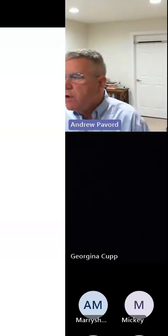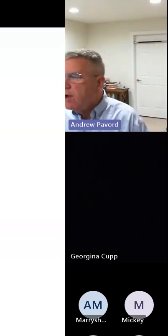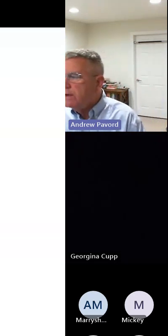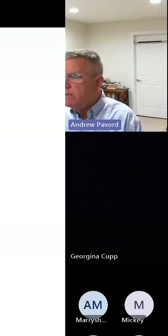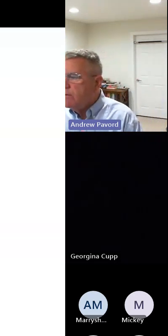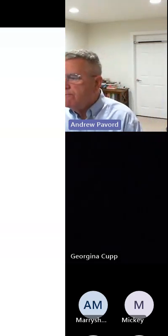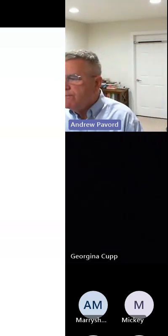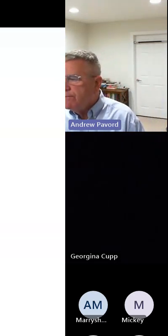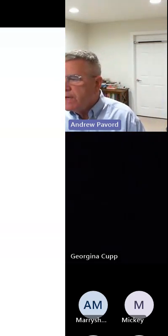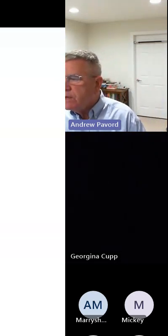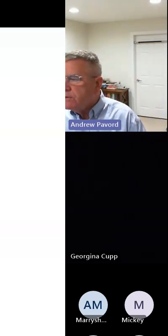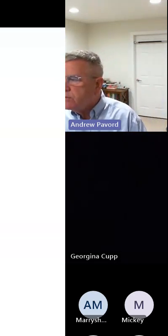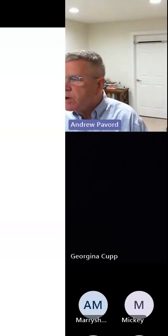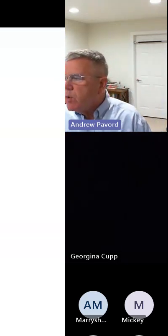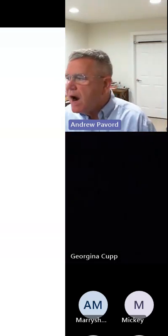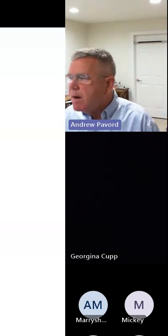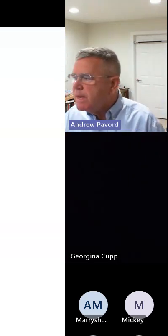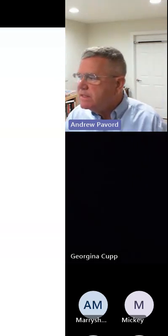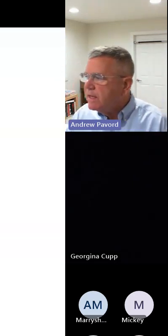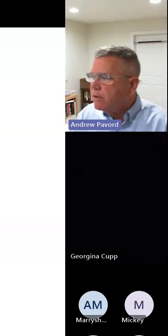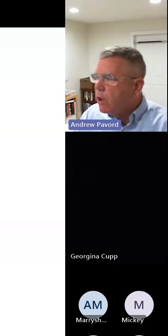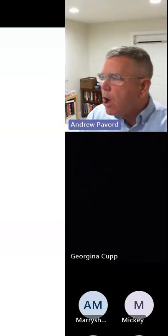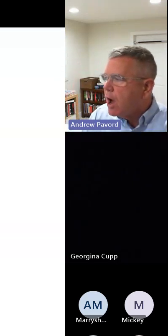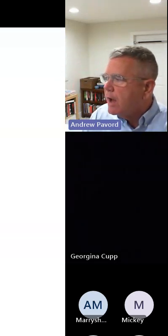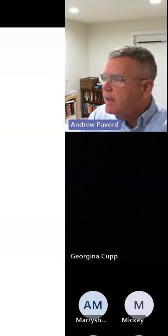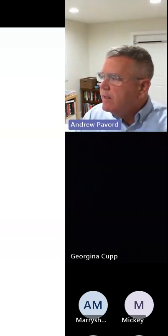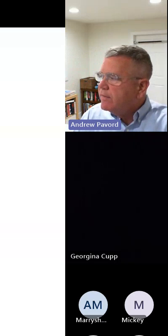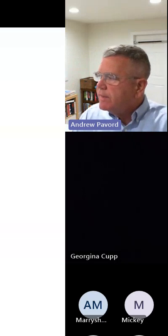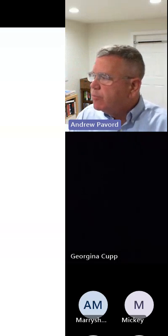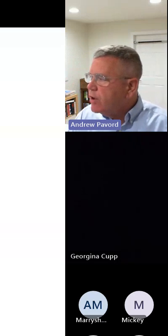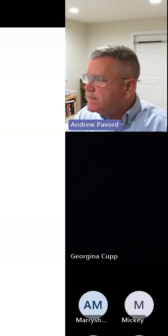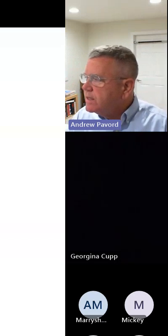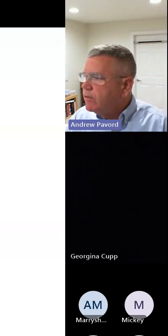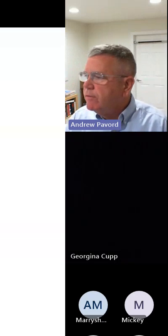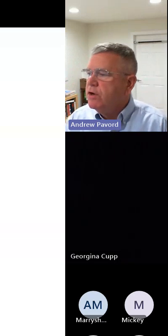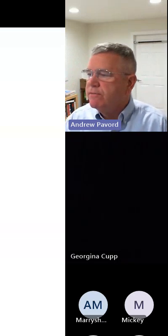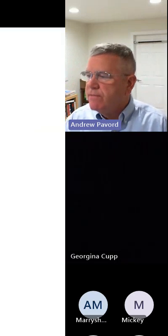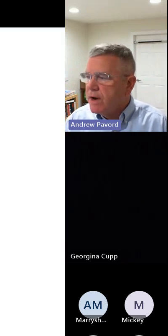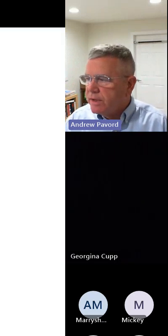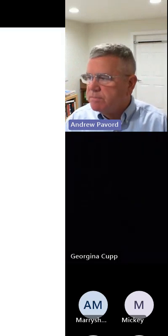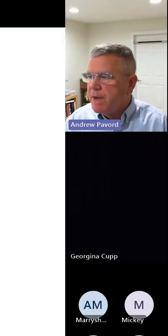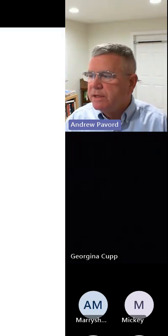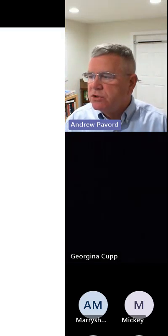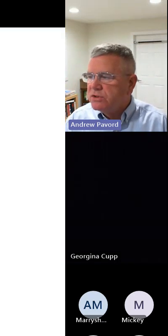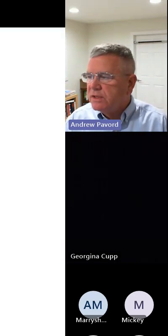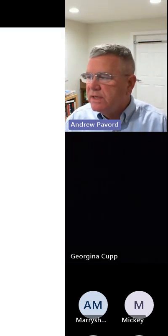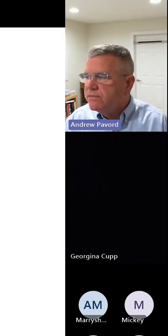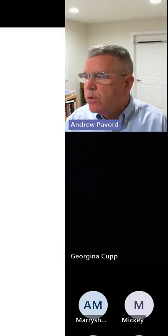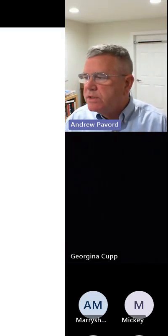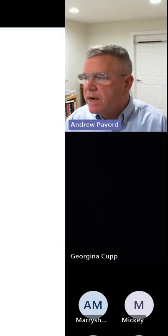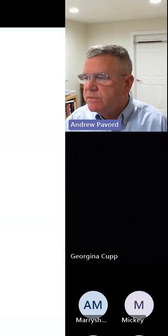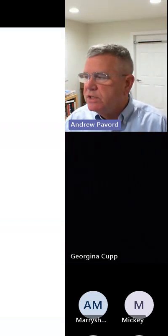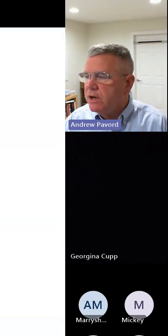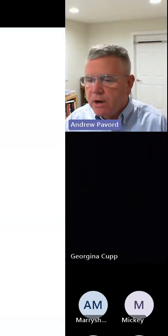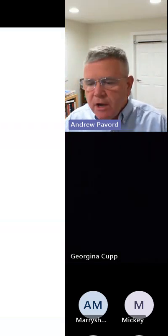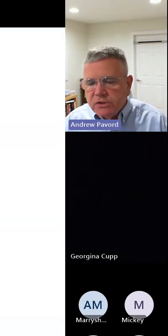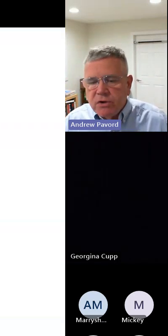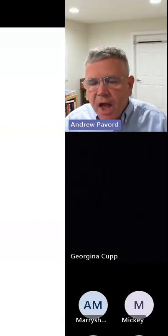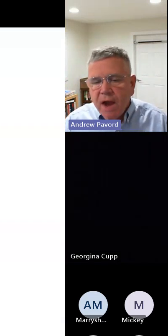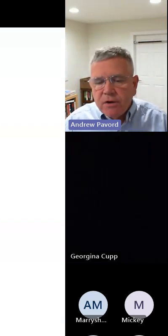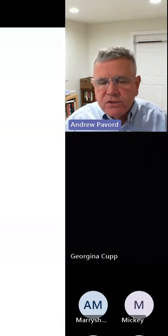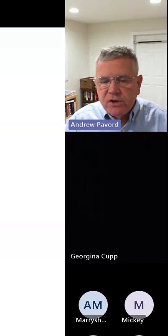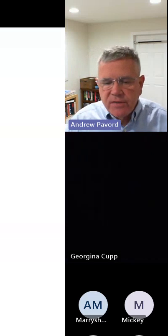is first of all, it fulfills the requirements in law that the president review the federal expenditures at least 4 times a